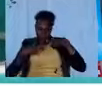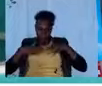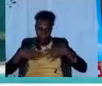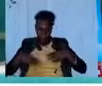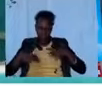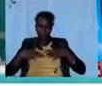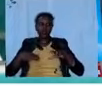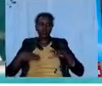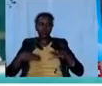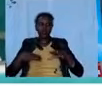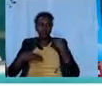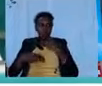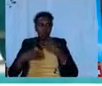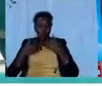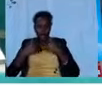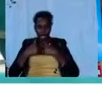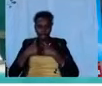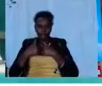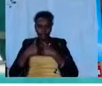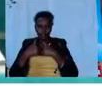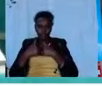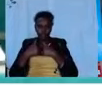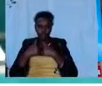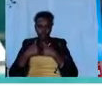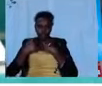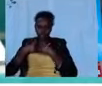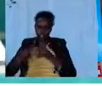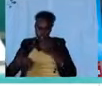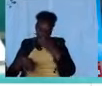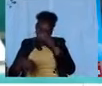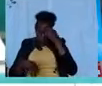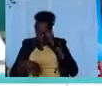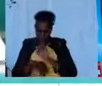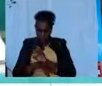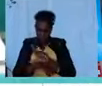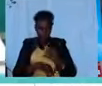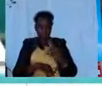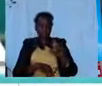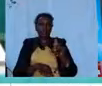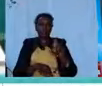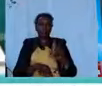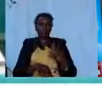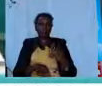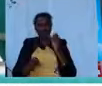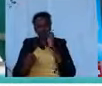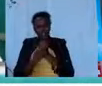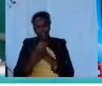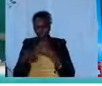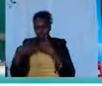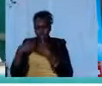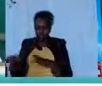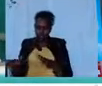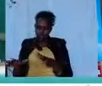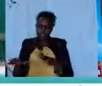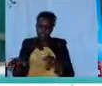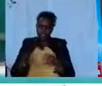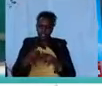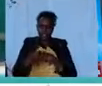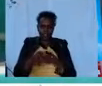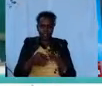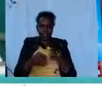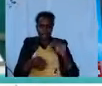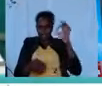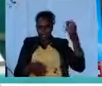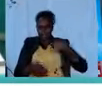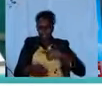God, who have really lost because of the coronavirus, their jobs, their